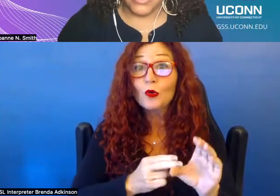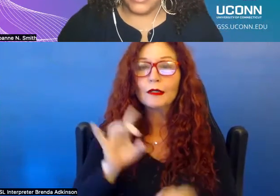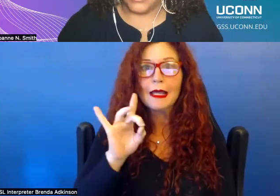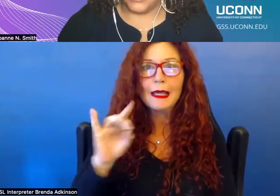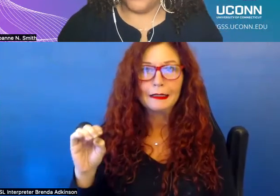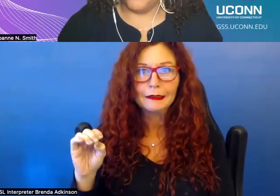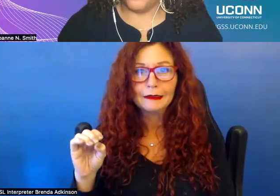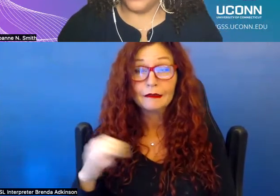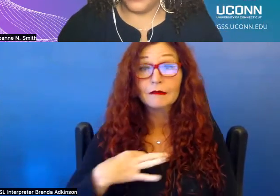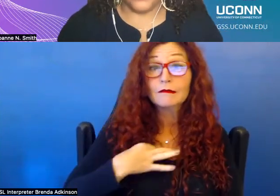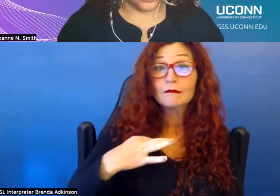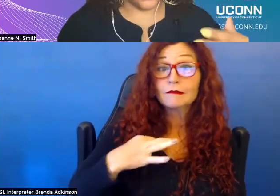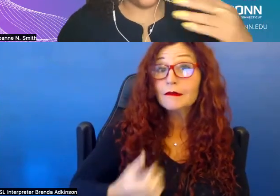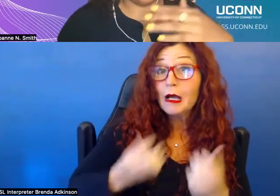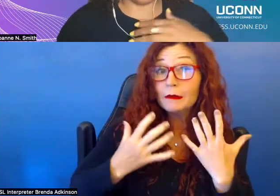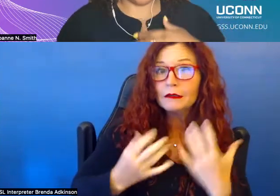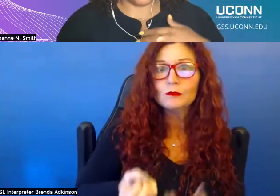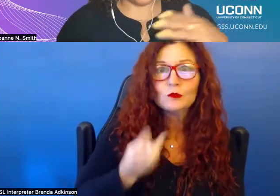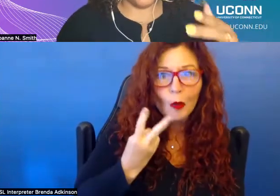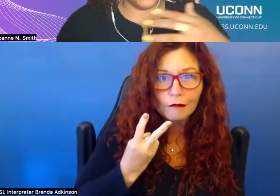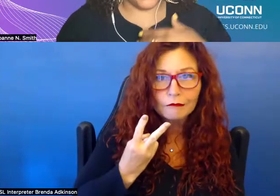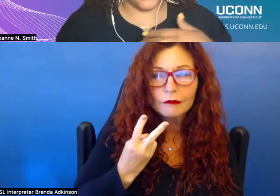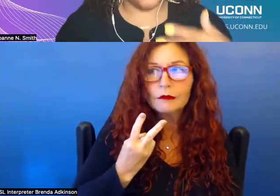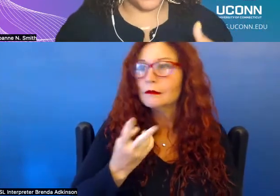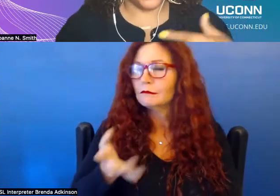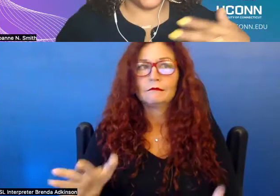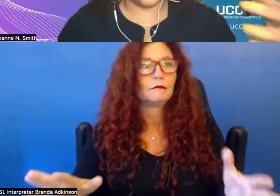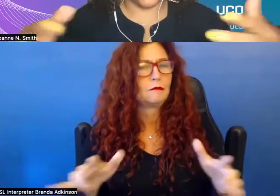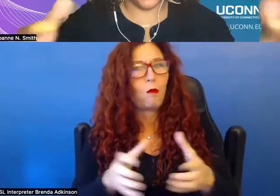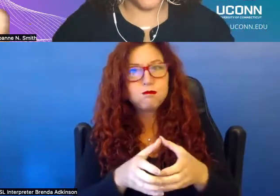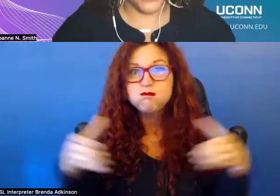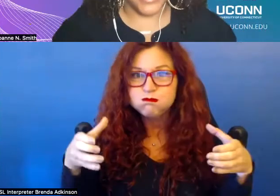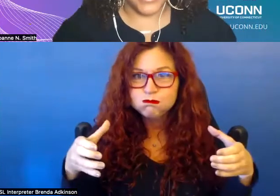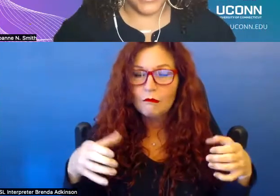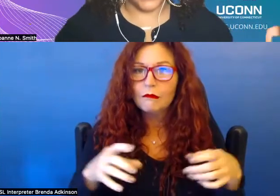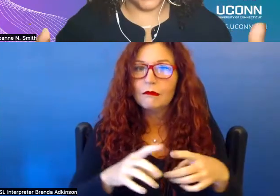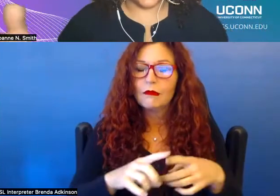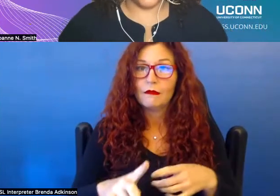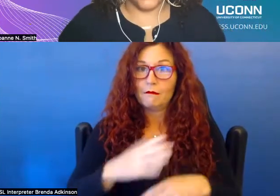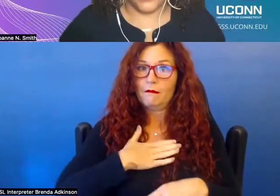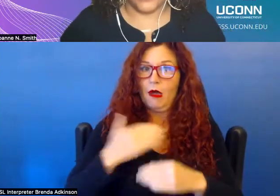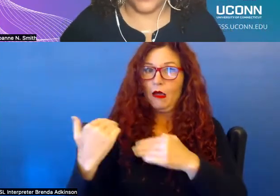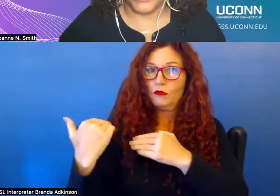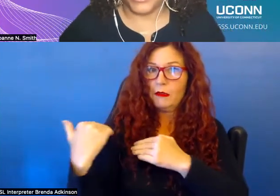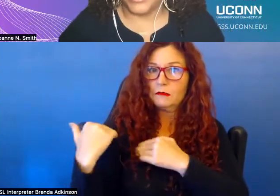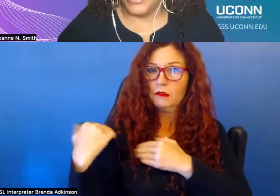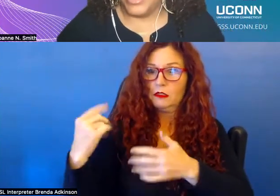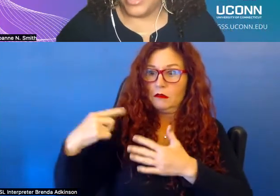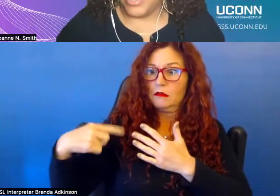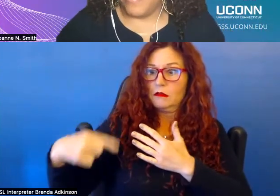volunteers, and started to replace me in the positions that I was in leading the